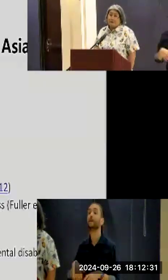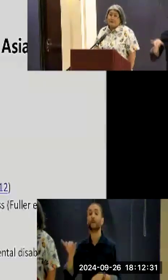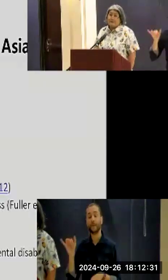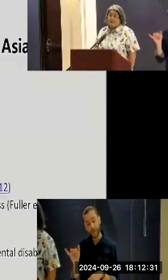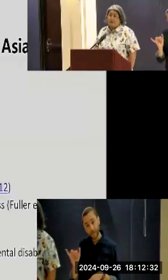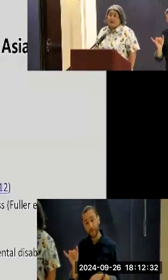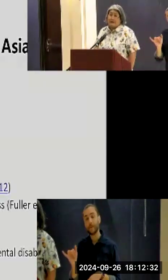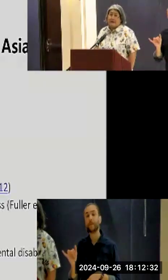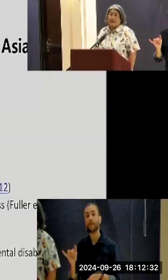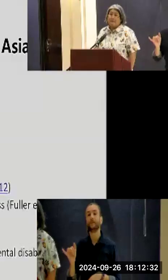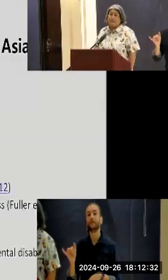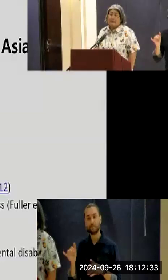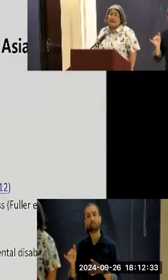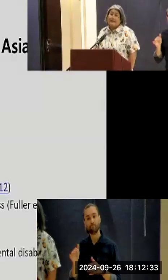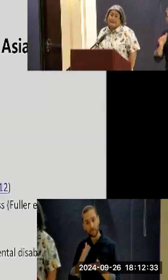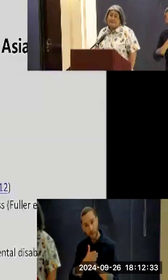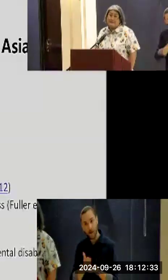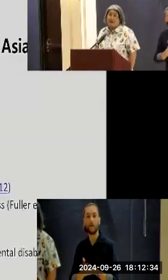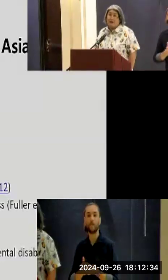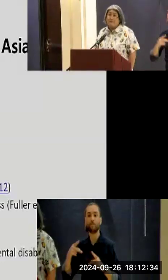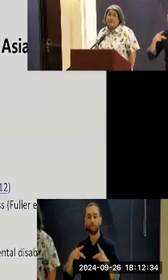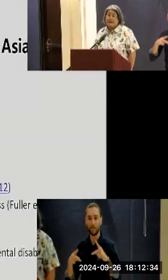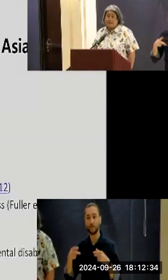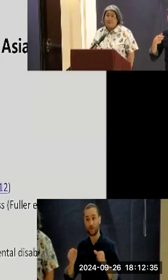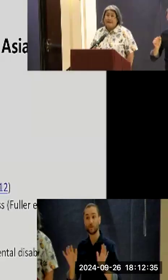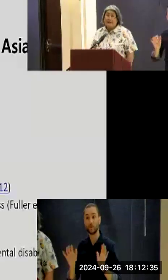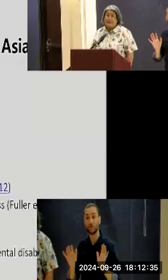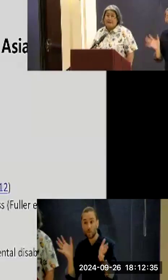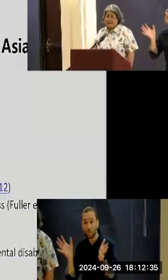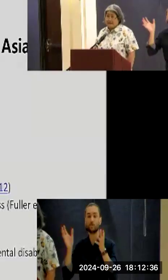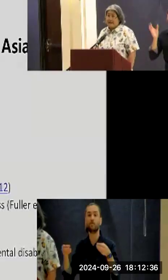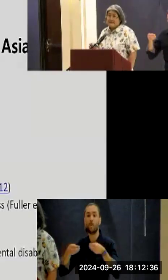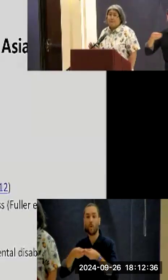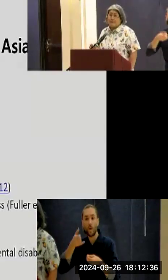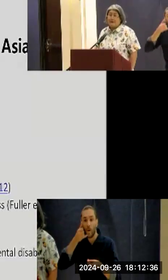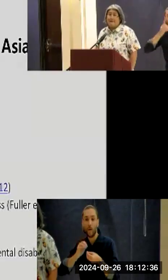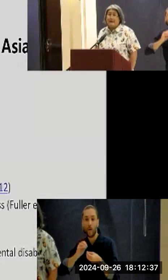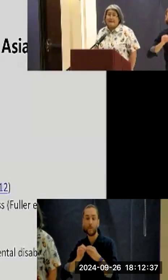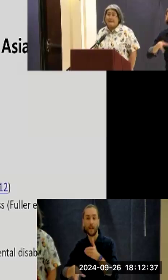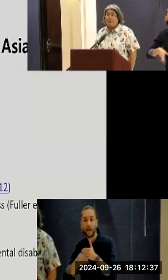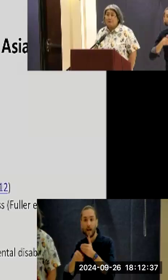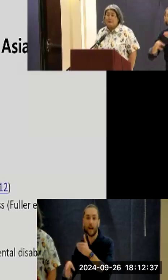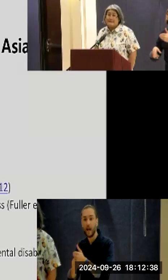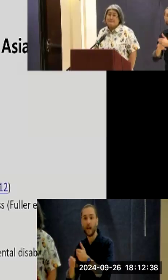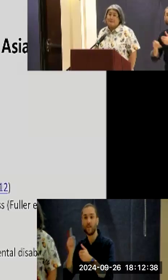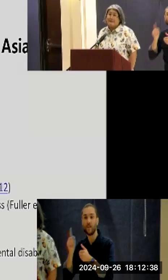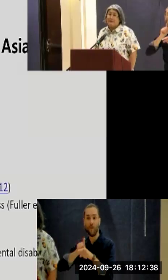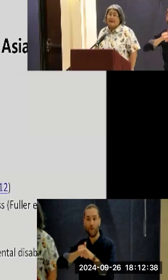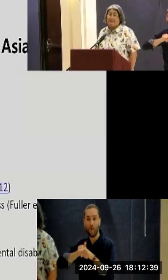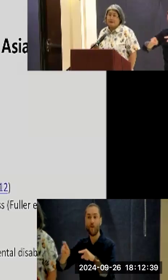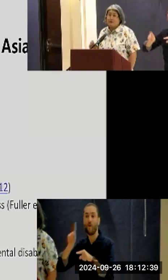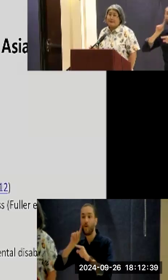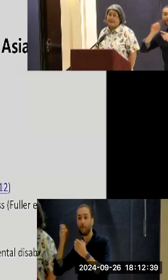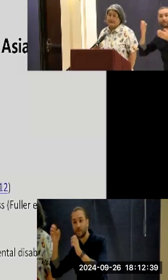push for other numbers to call, but I'm hoping that we at some point modify the 911 system so we don't have